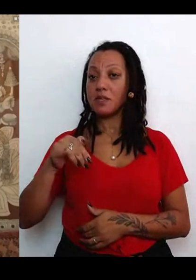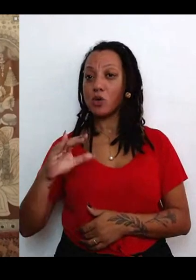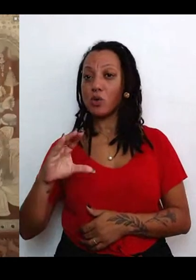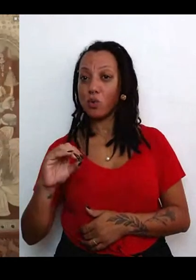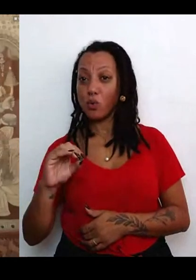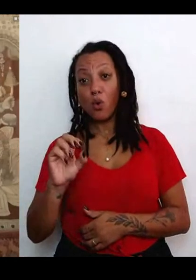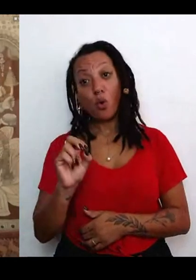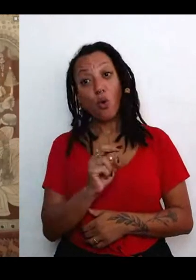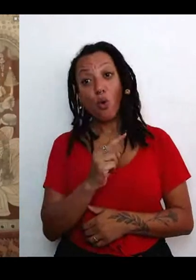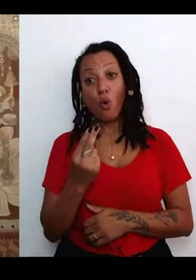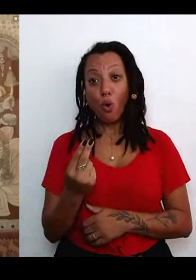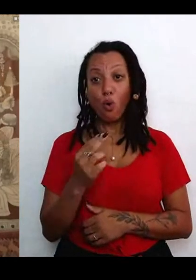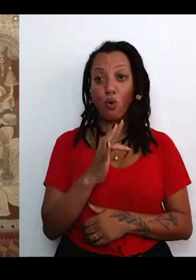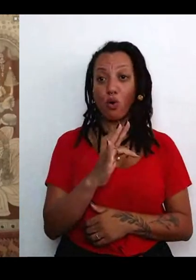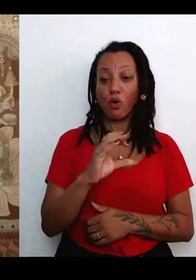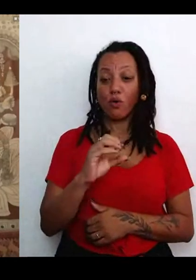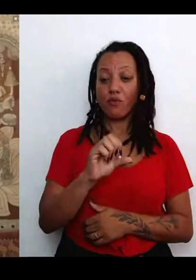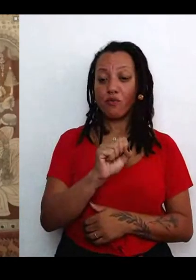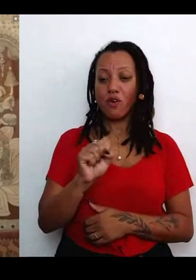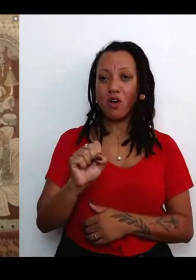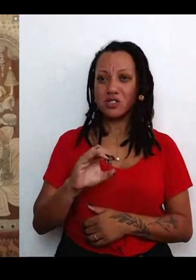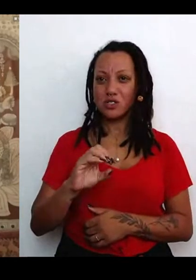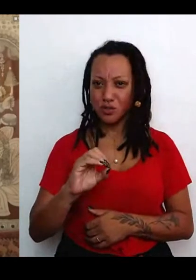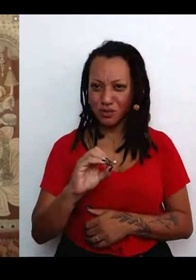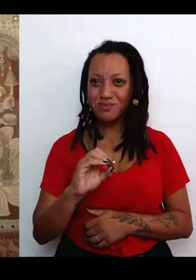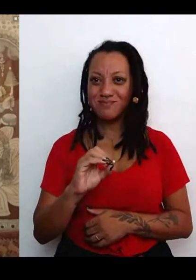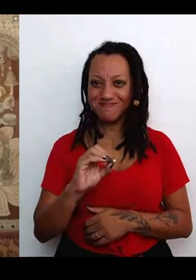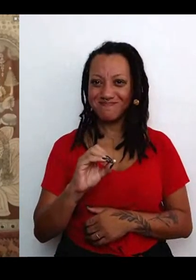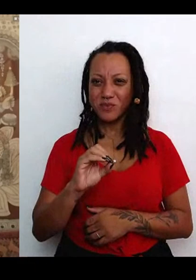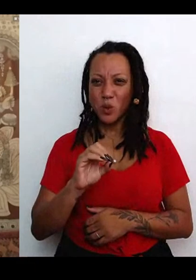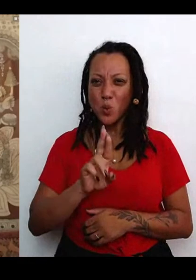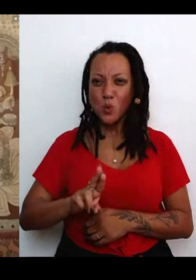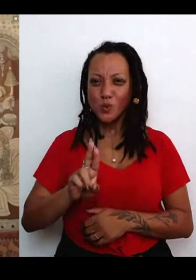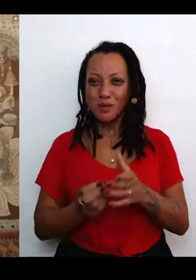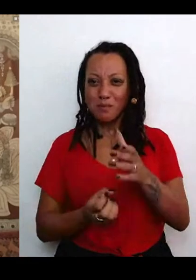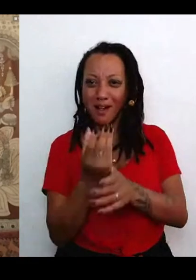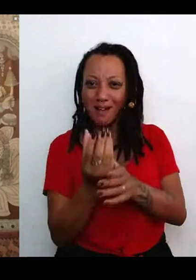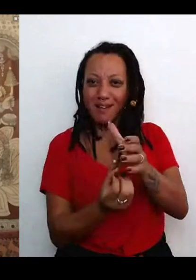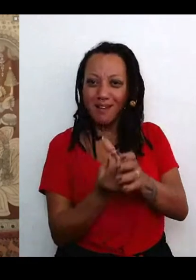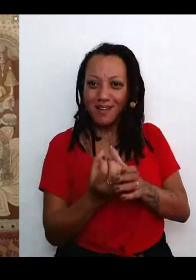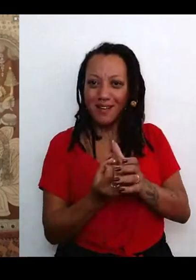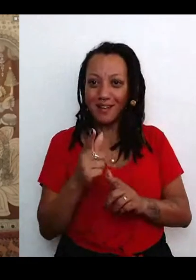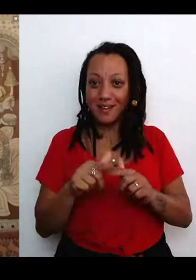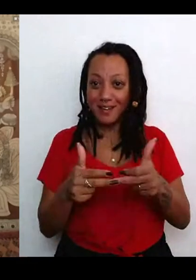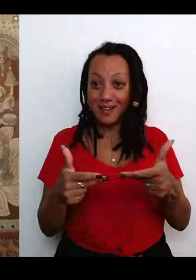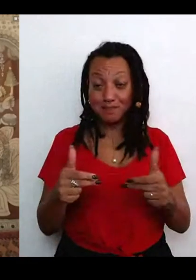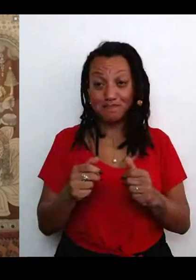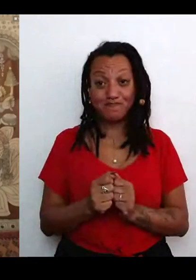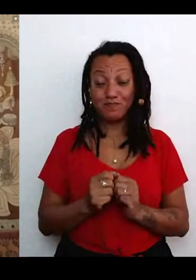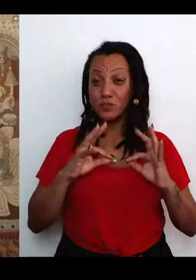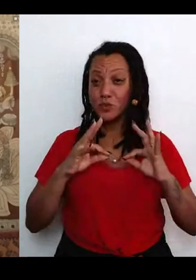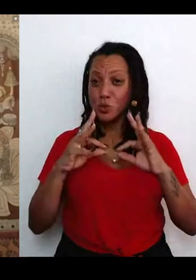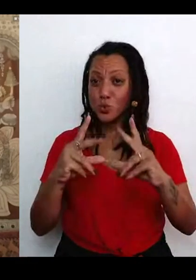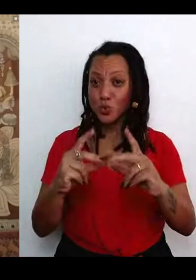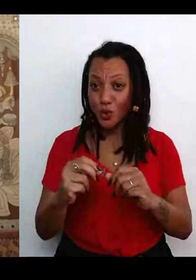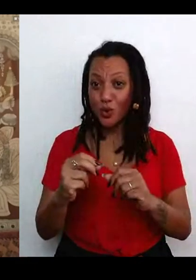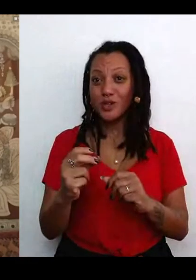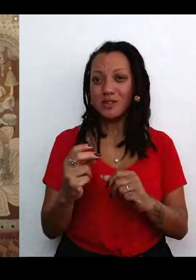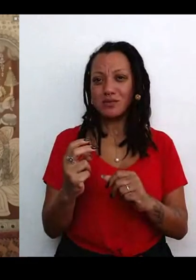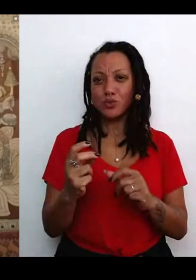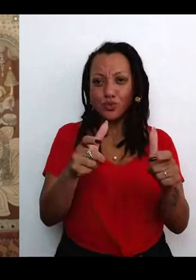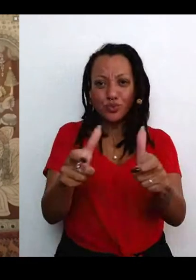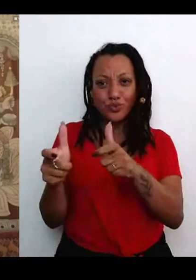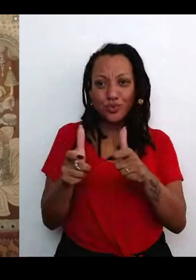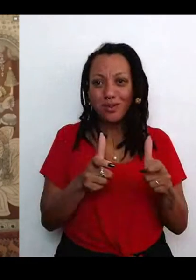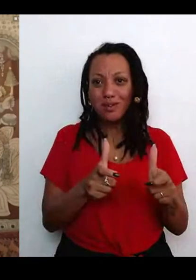all our cultures have had ancient histories of ecology our histories were changed into one monoculture history